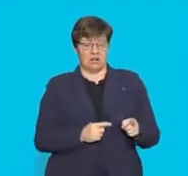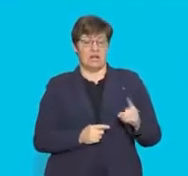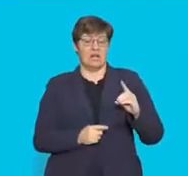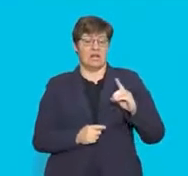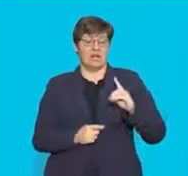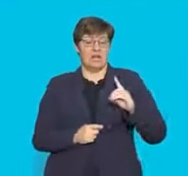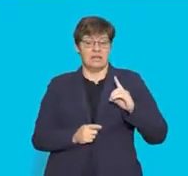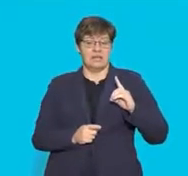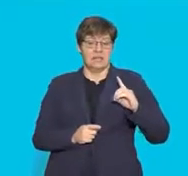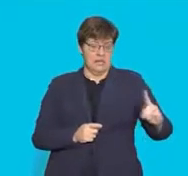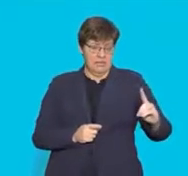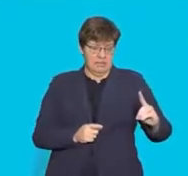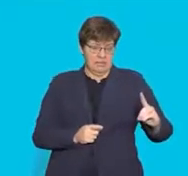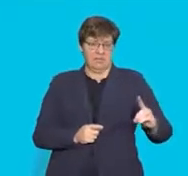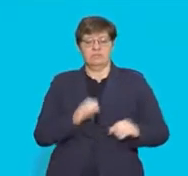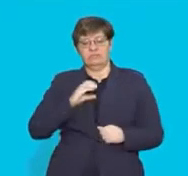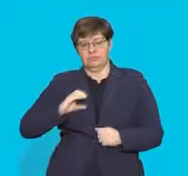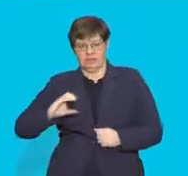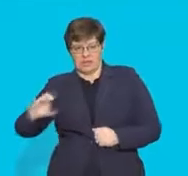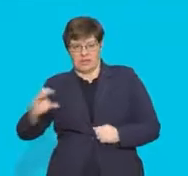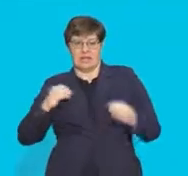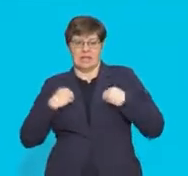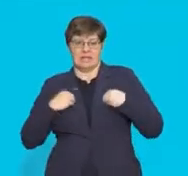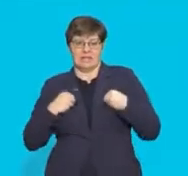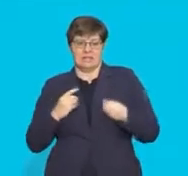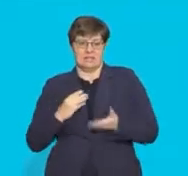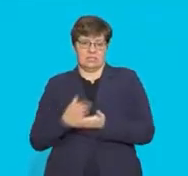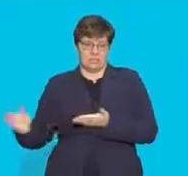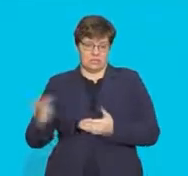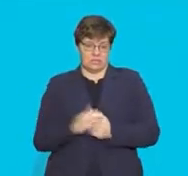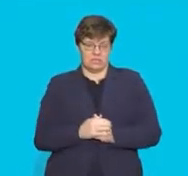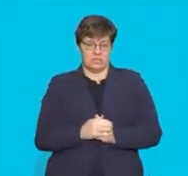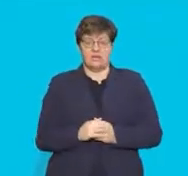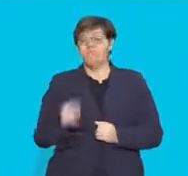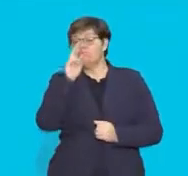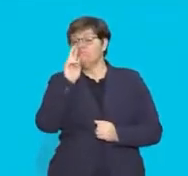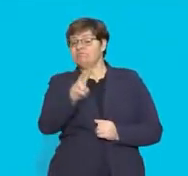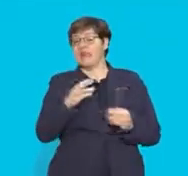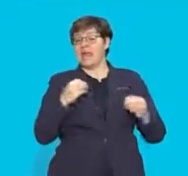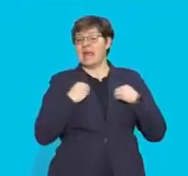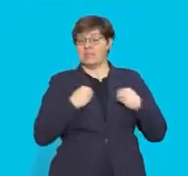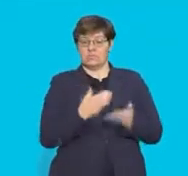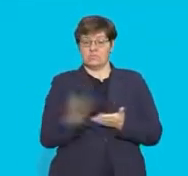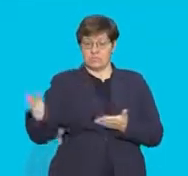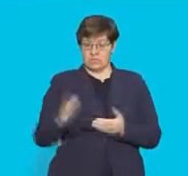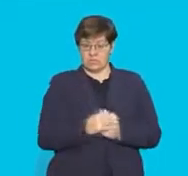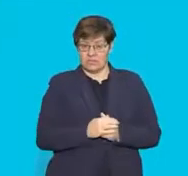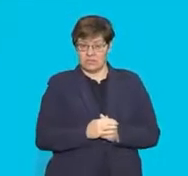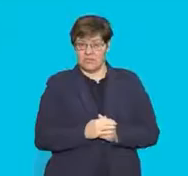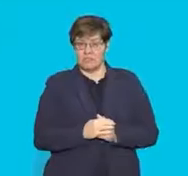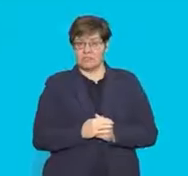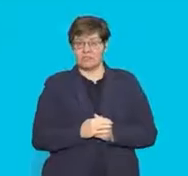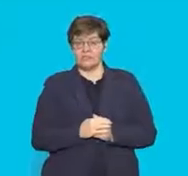debit accumulated depreciation, credit the asset disposal. So in other words, if you're looking at your asset disposal,